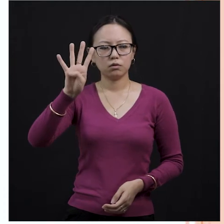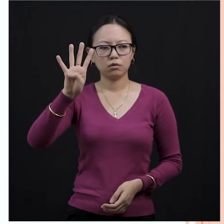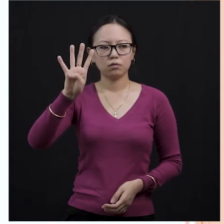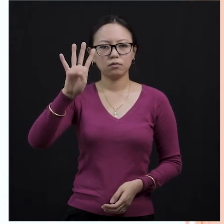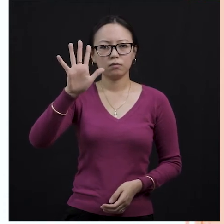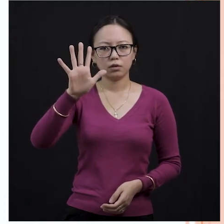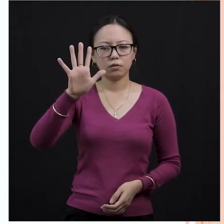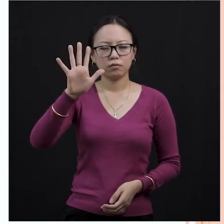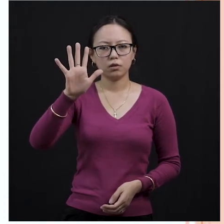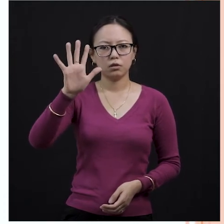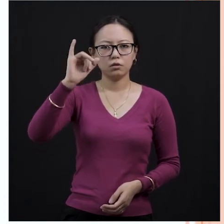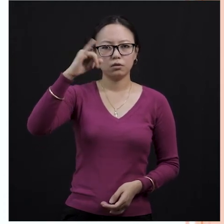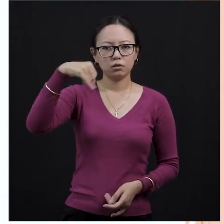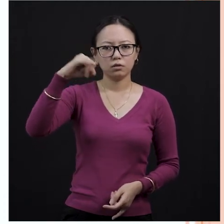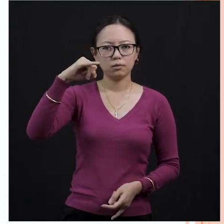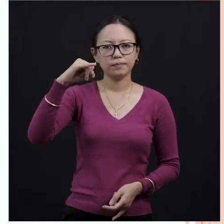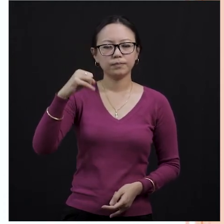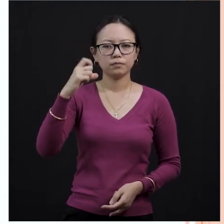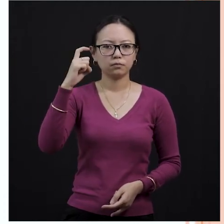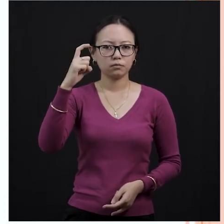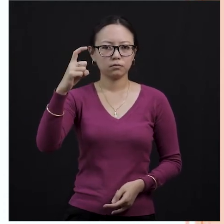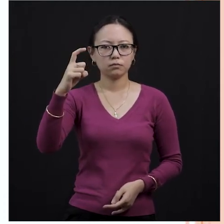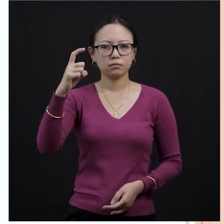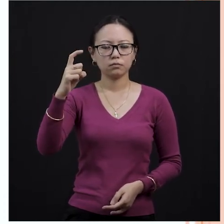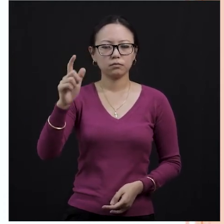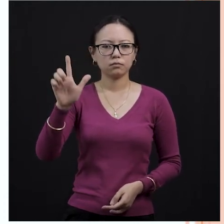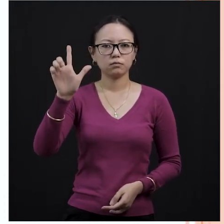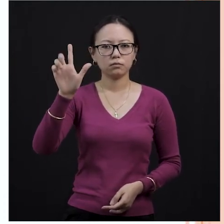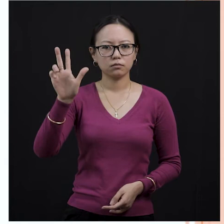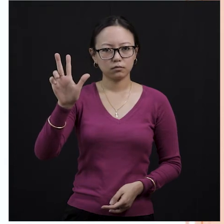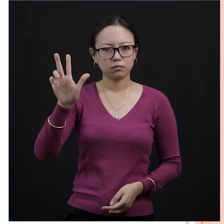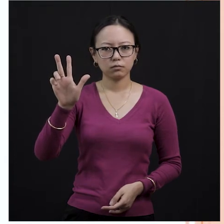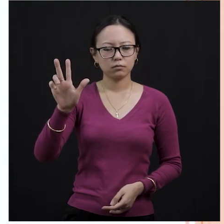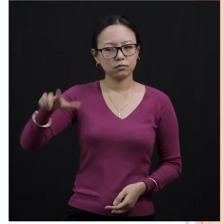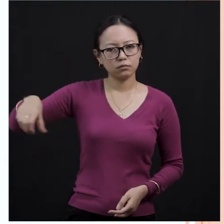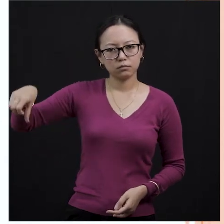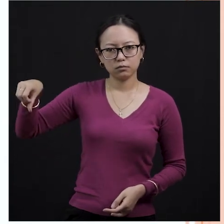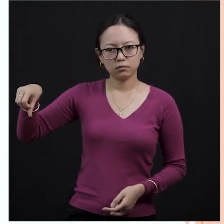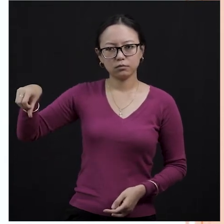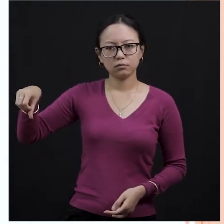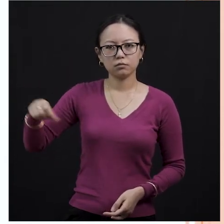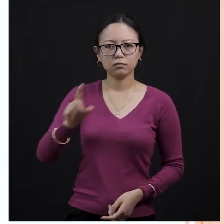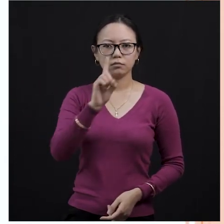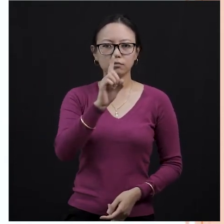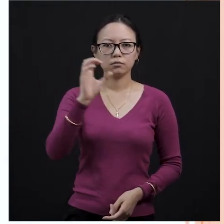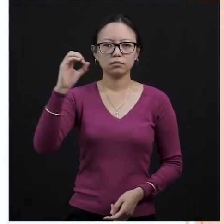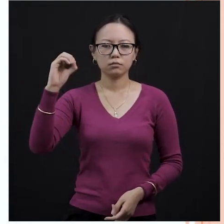4, 5, 6, 7, 8,